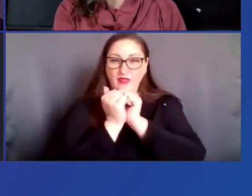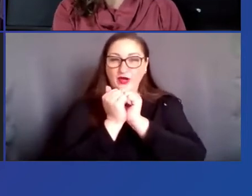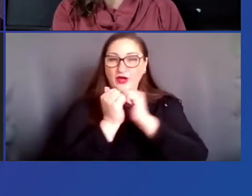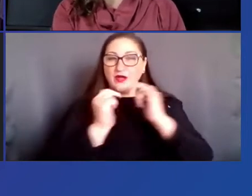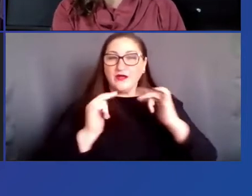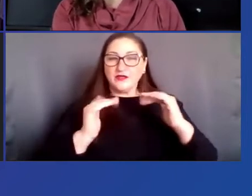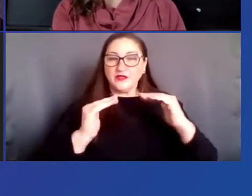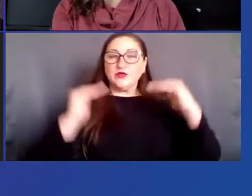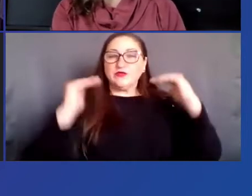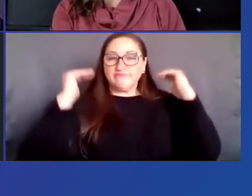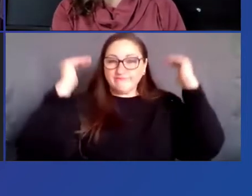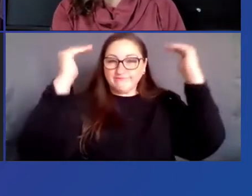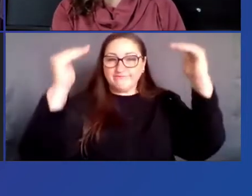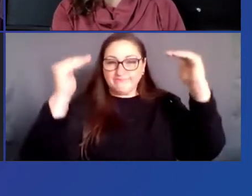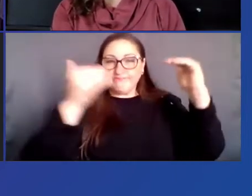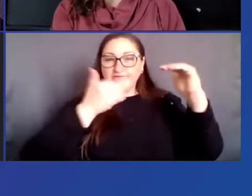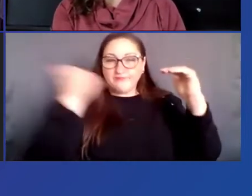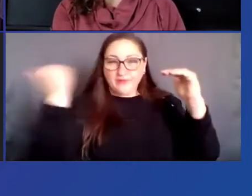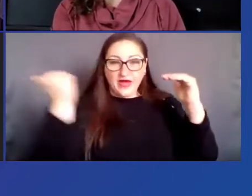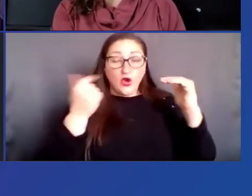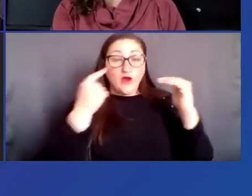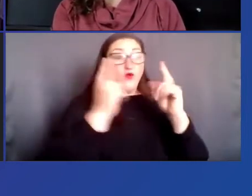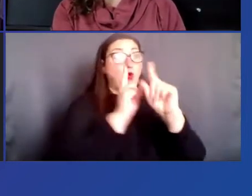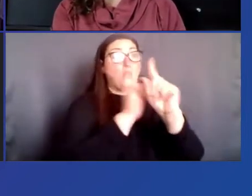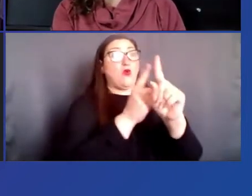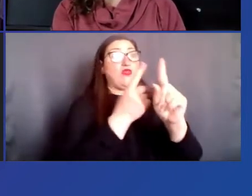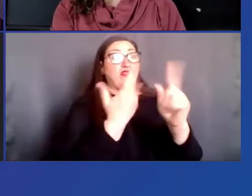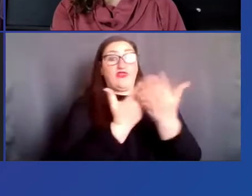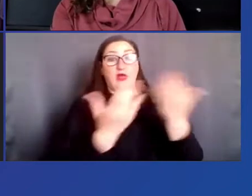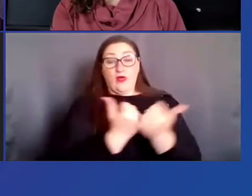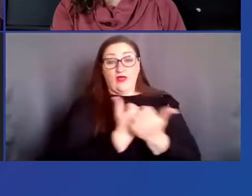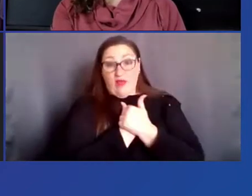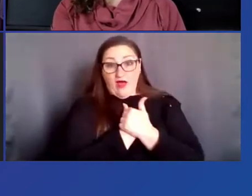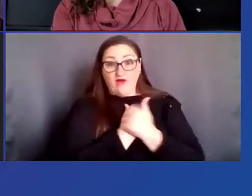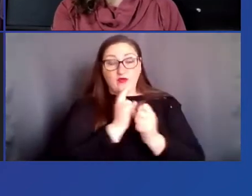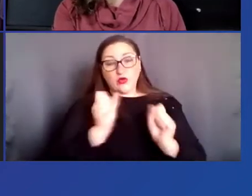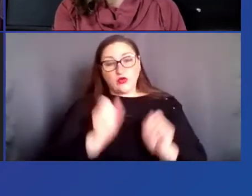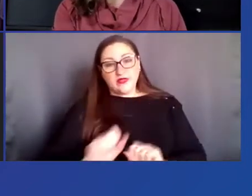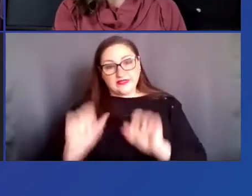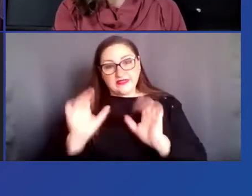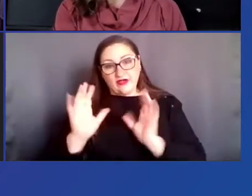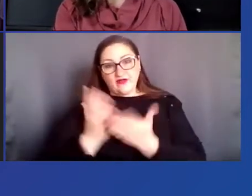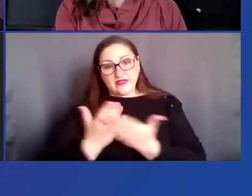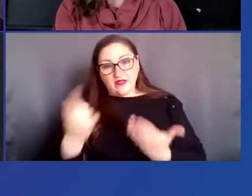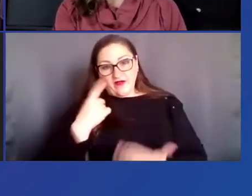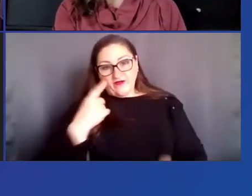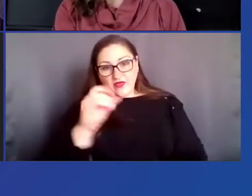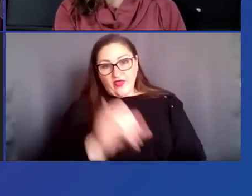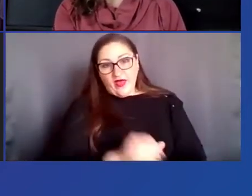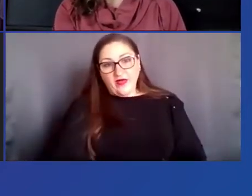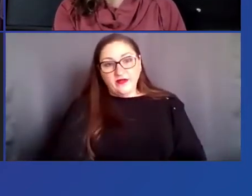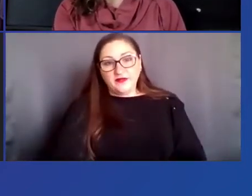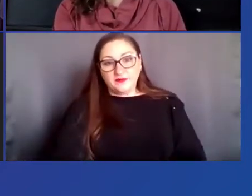better position for the thing that we love and that we've really sacrificed so much for. Sulynn out.